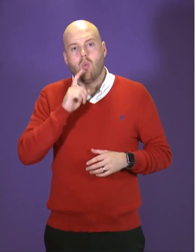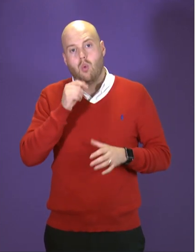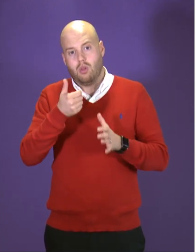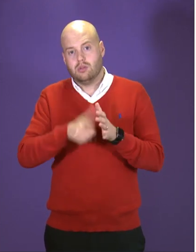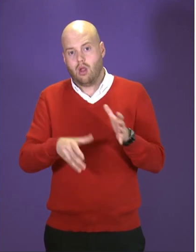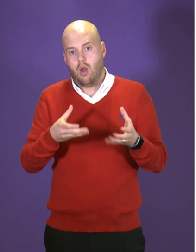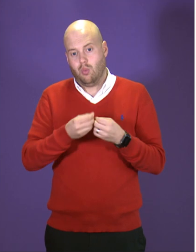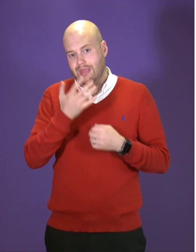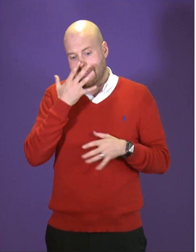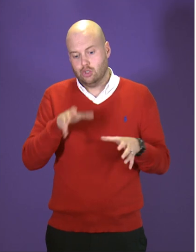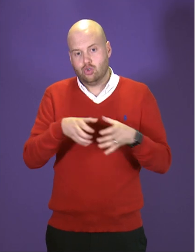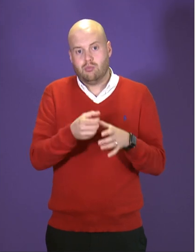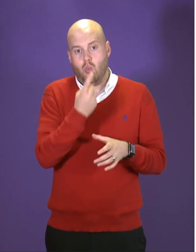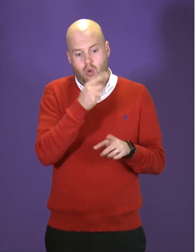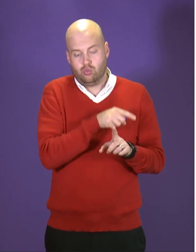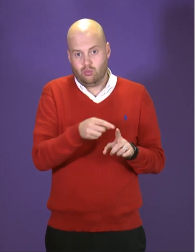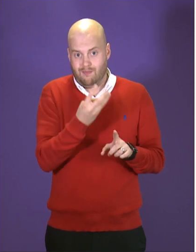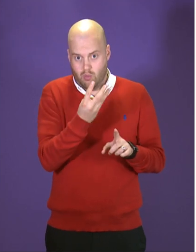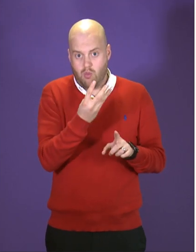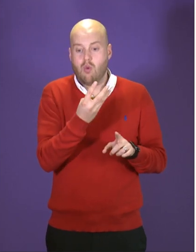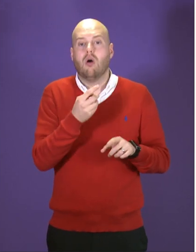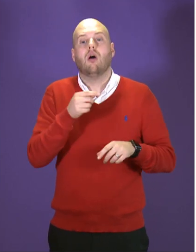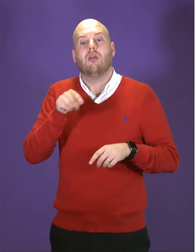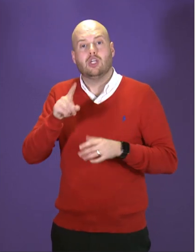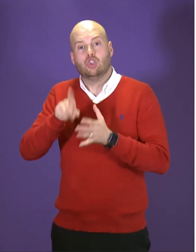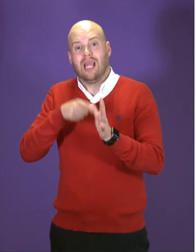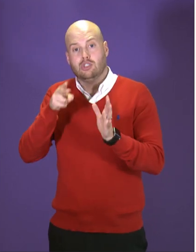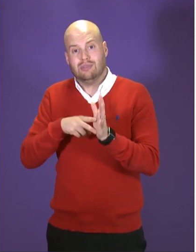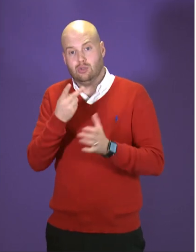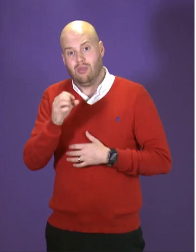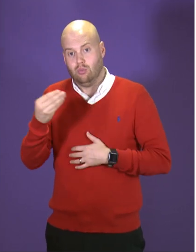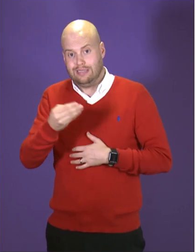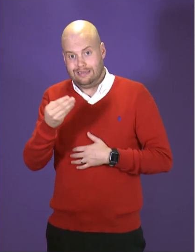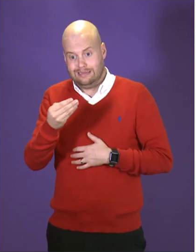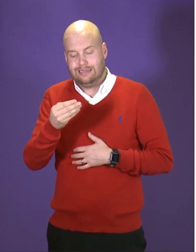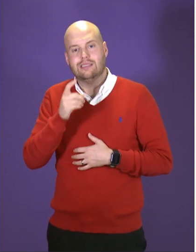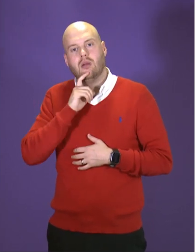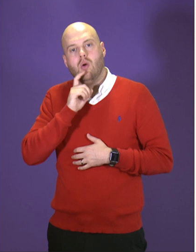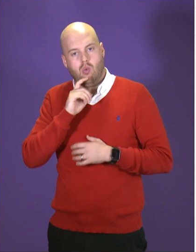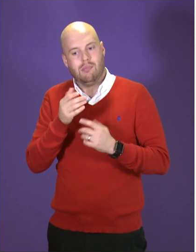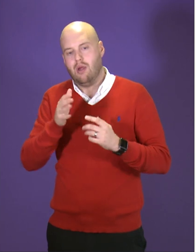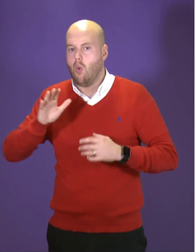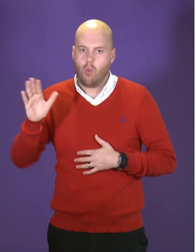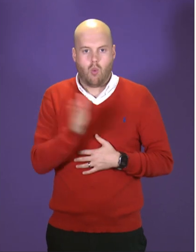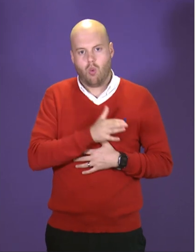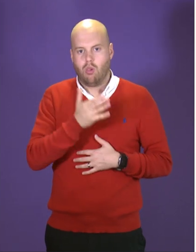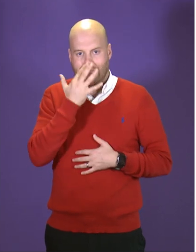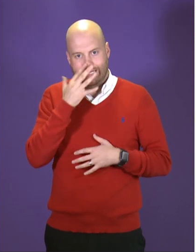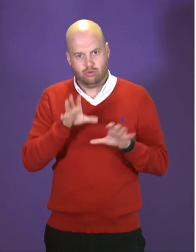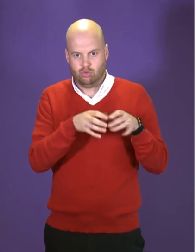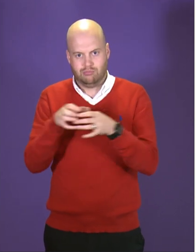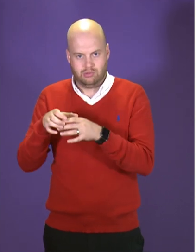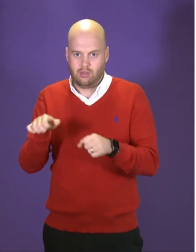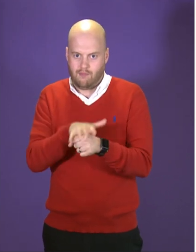1 to 4, and then from the next year, from 1st of January, we apply to all schools in Lithuania, all age groups.